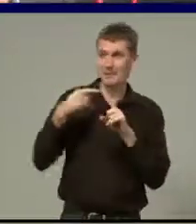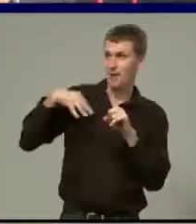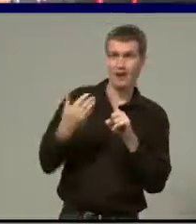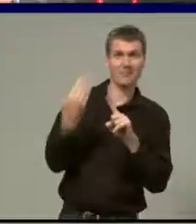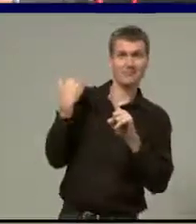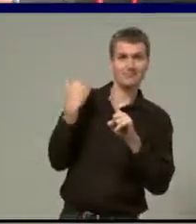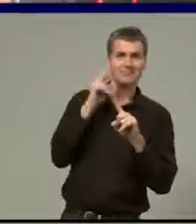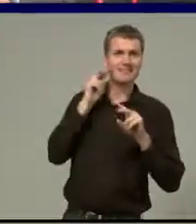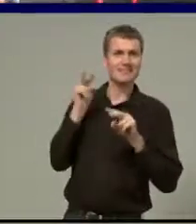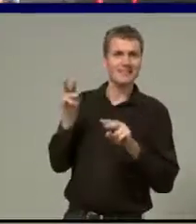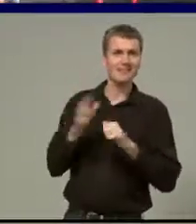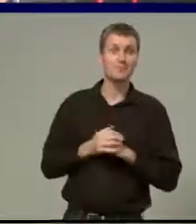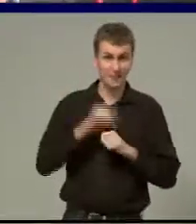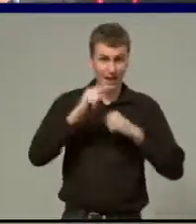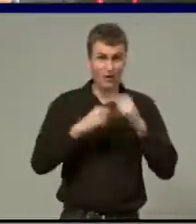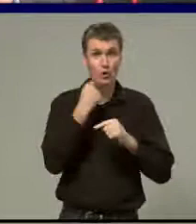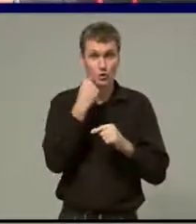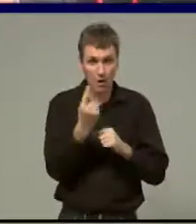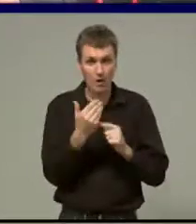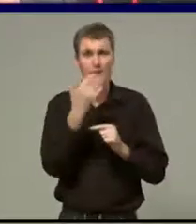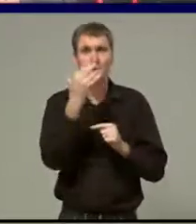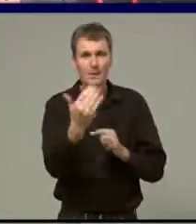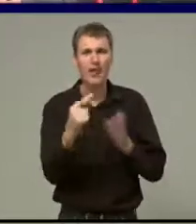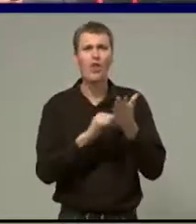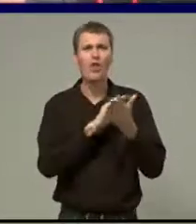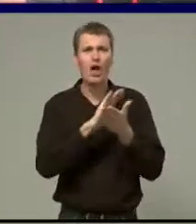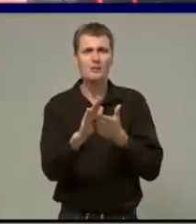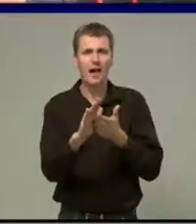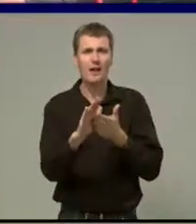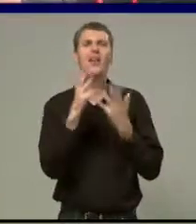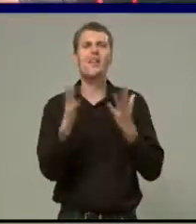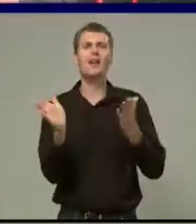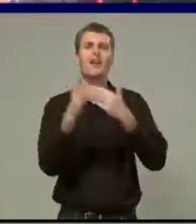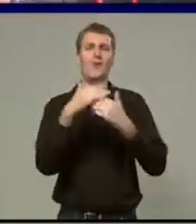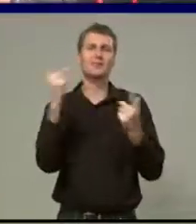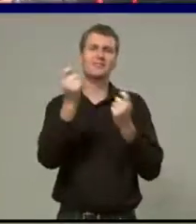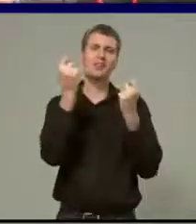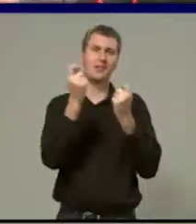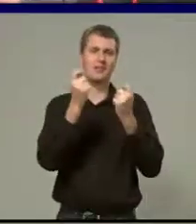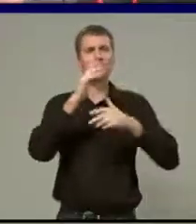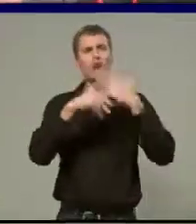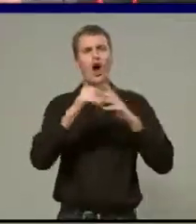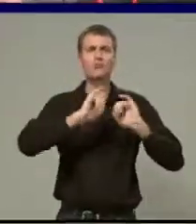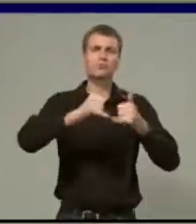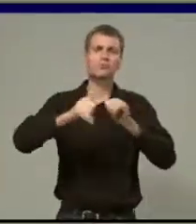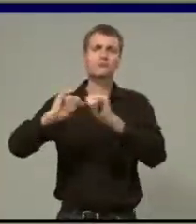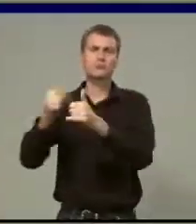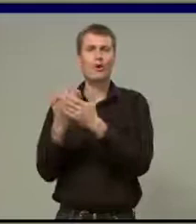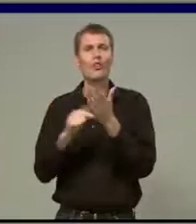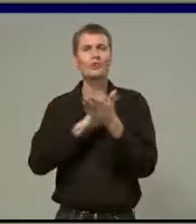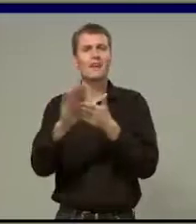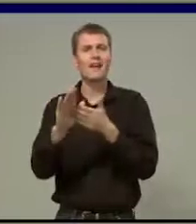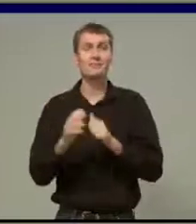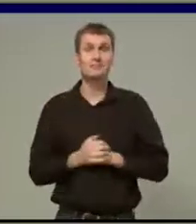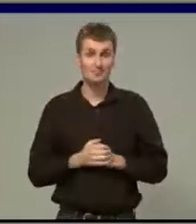and they will continue on tomorrow through to Thursday, and we'll have a closing ceremony with all the prizes and what have you on Thursday. More